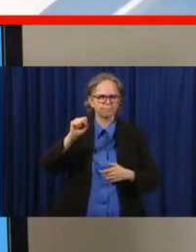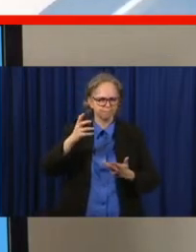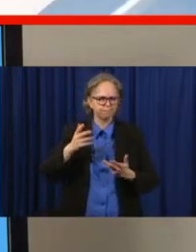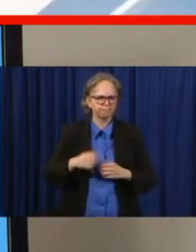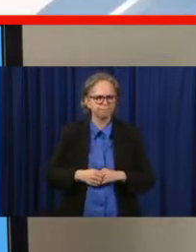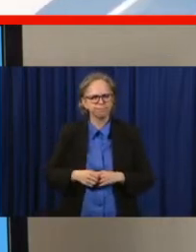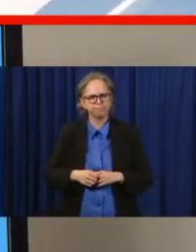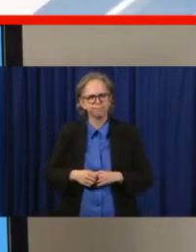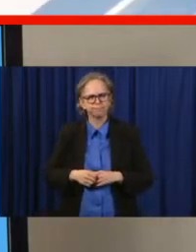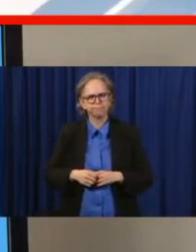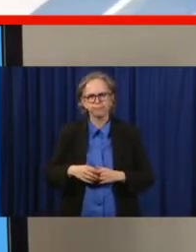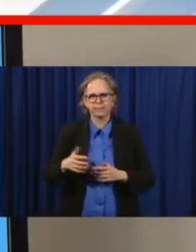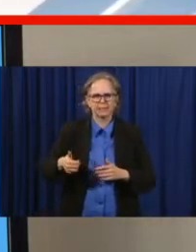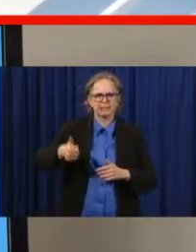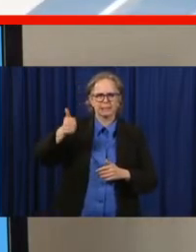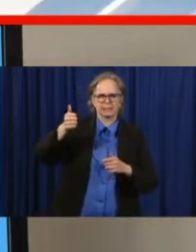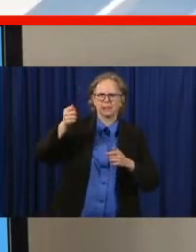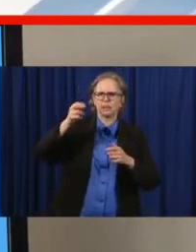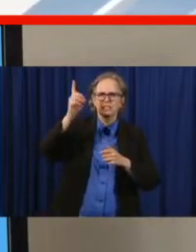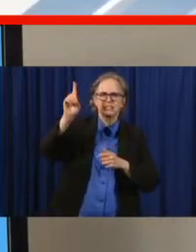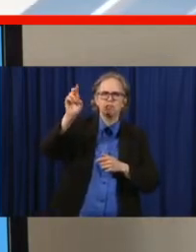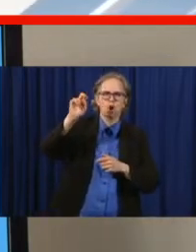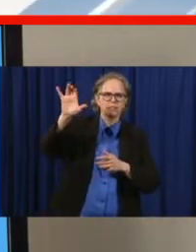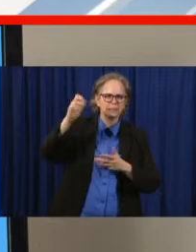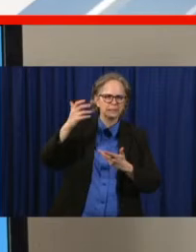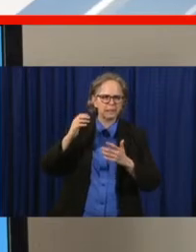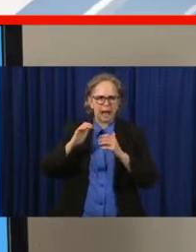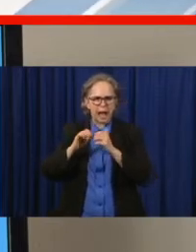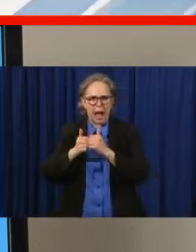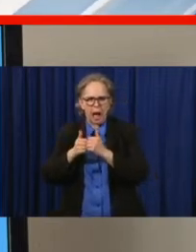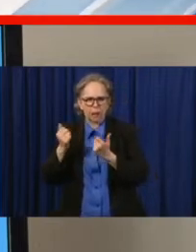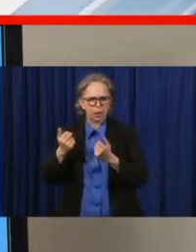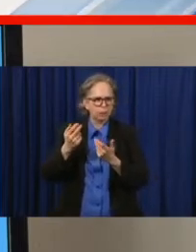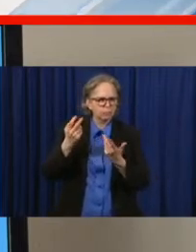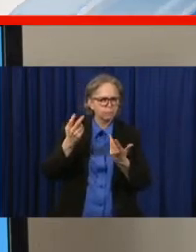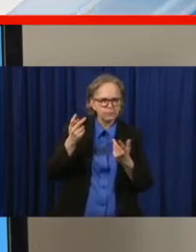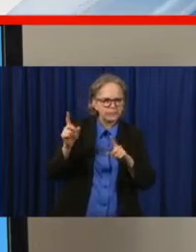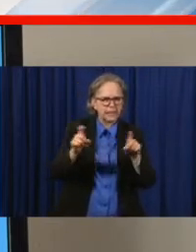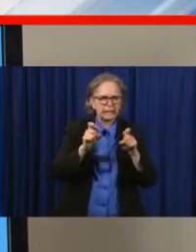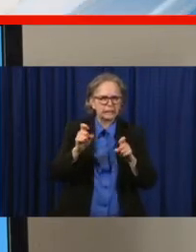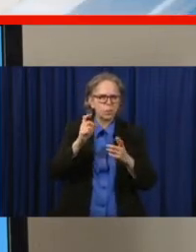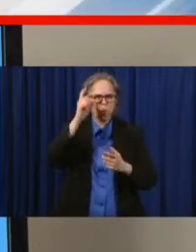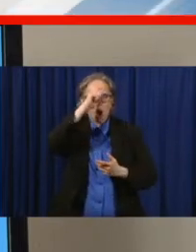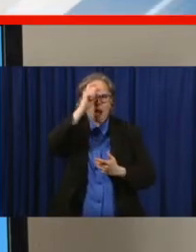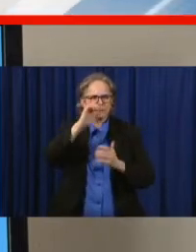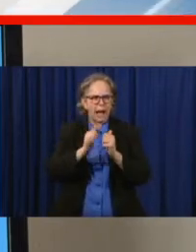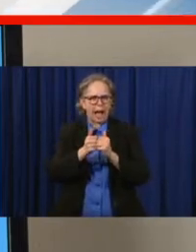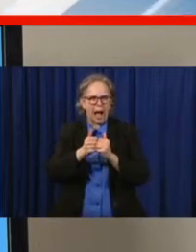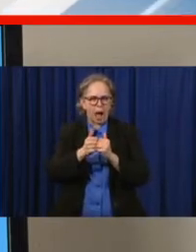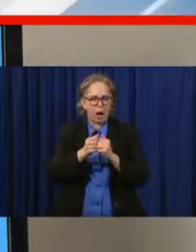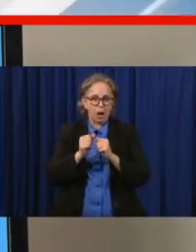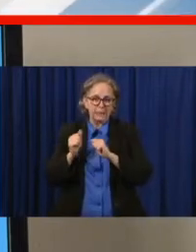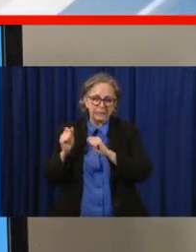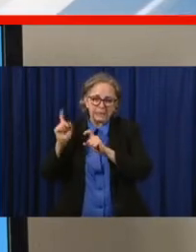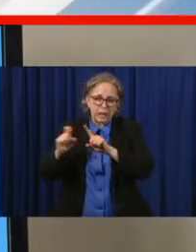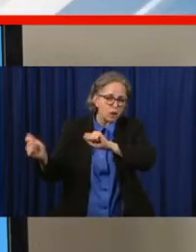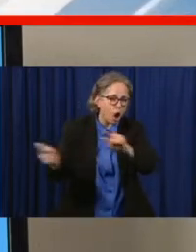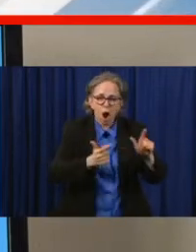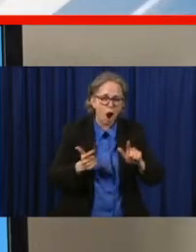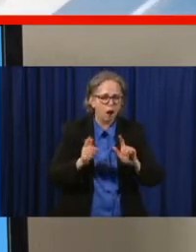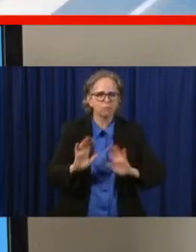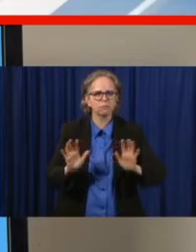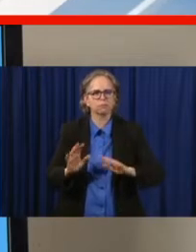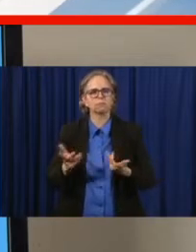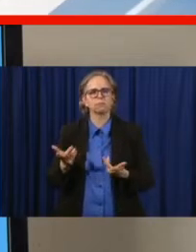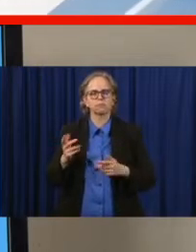about how can we use our testing very wisely but deploy it very quickly. We're working alongside the National Guard, all our hospitals, our